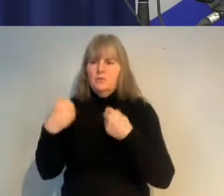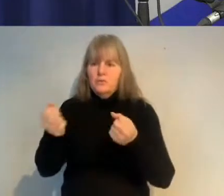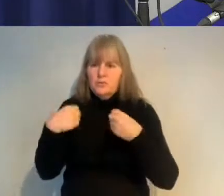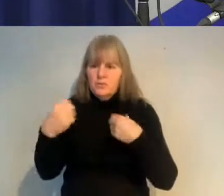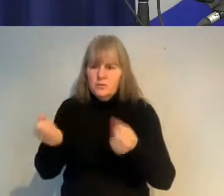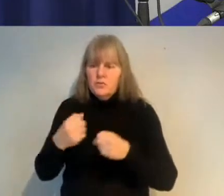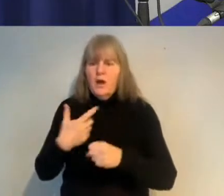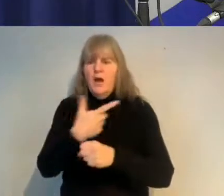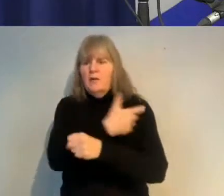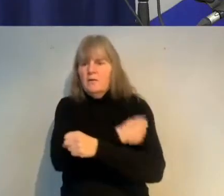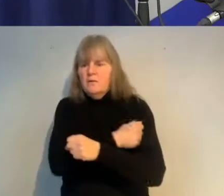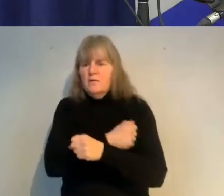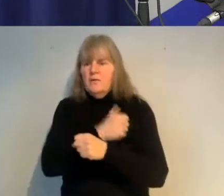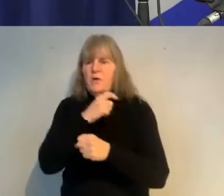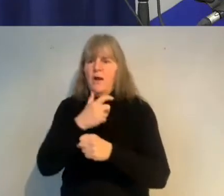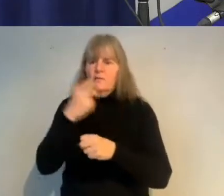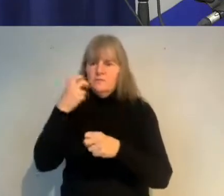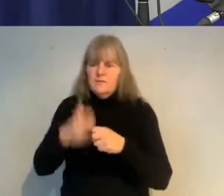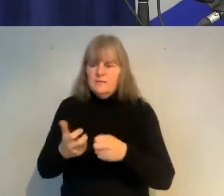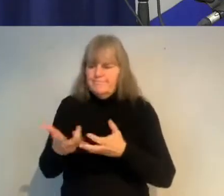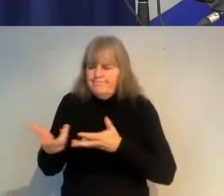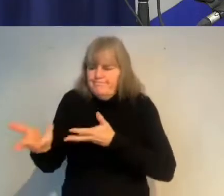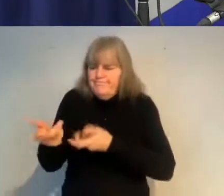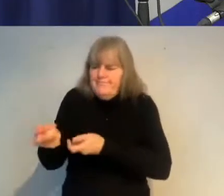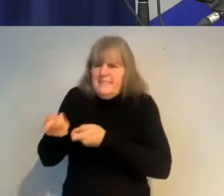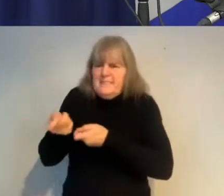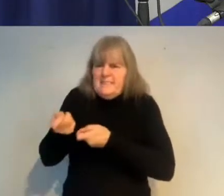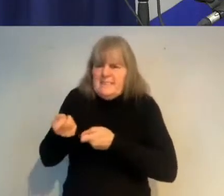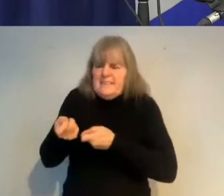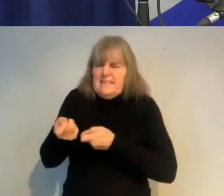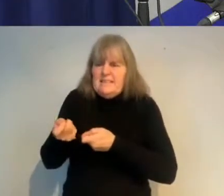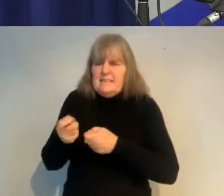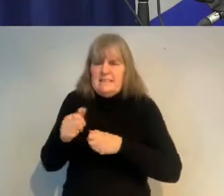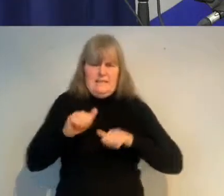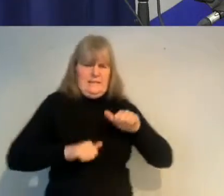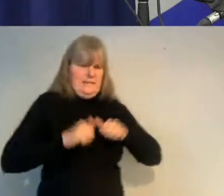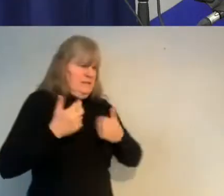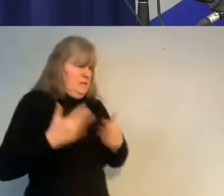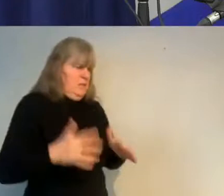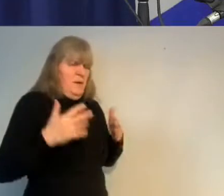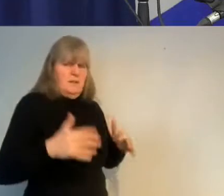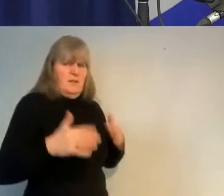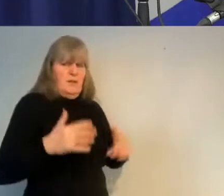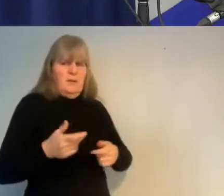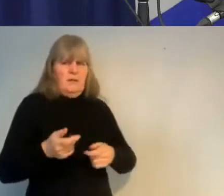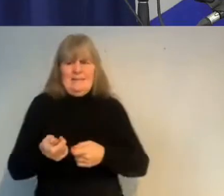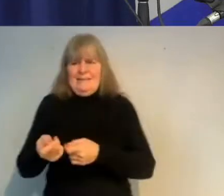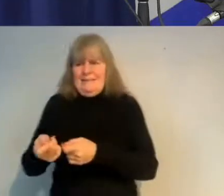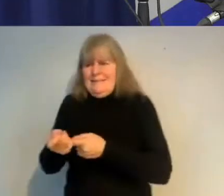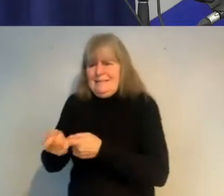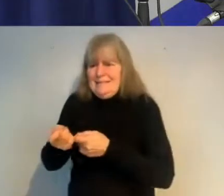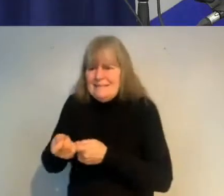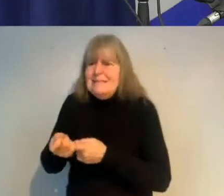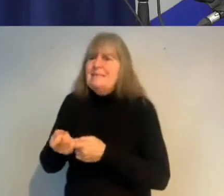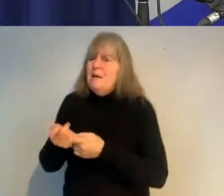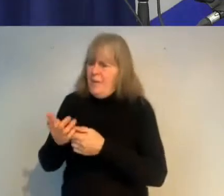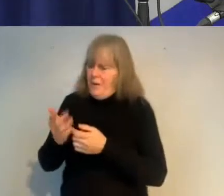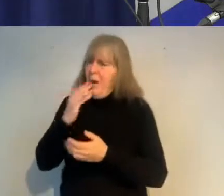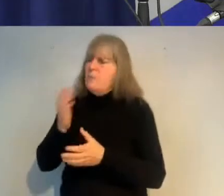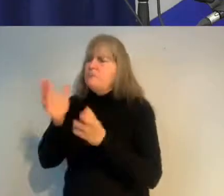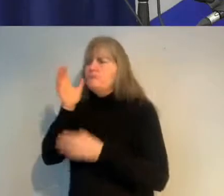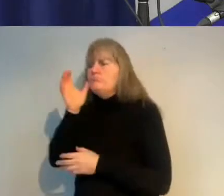tough conversations where maybe they don't agree with the person they're having a conversation with, but they know how to listen and be